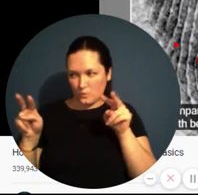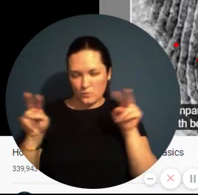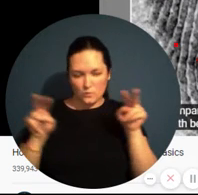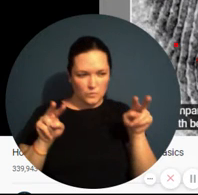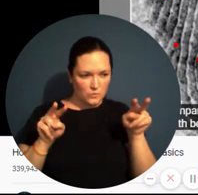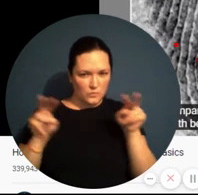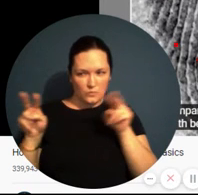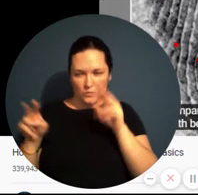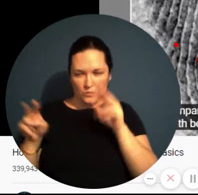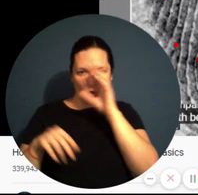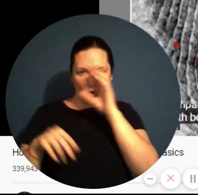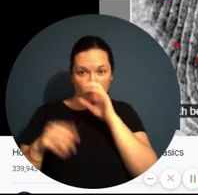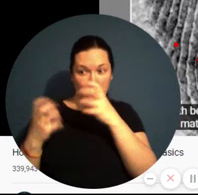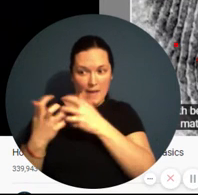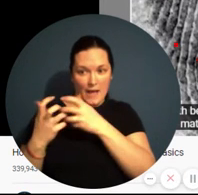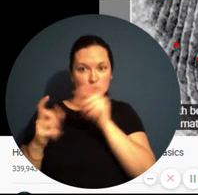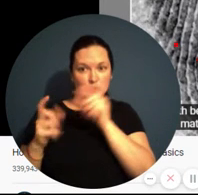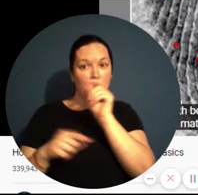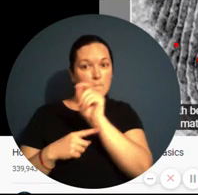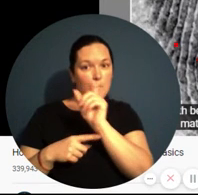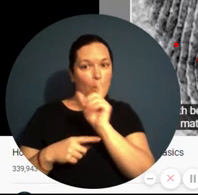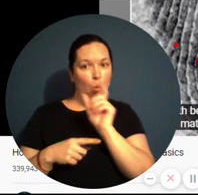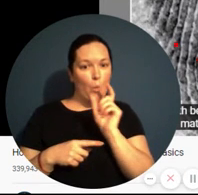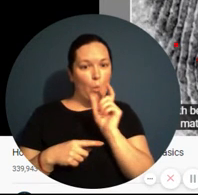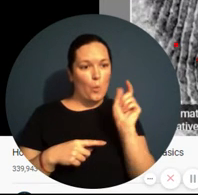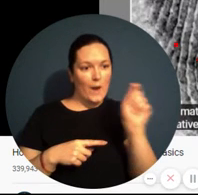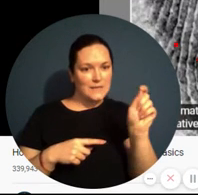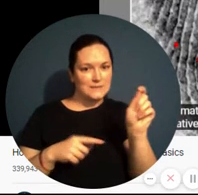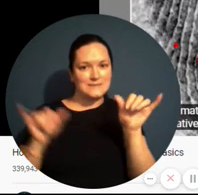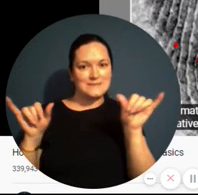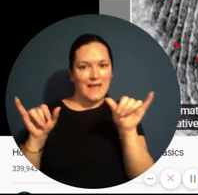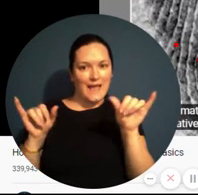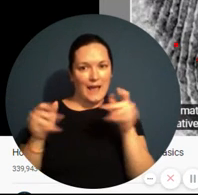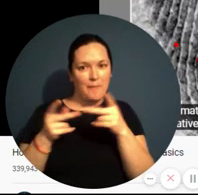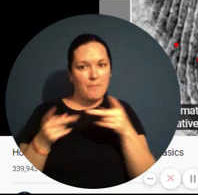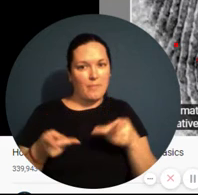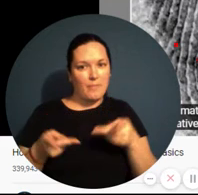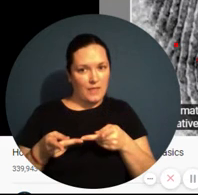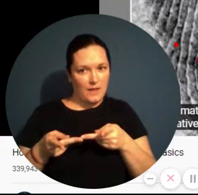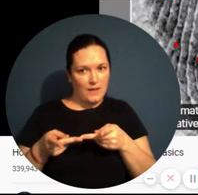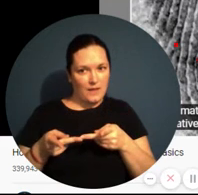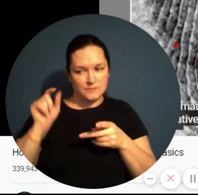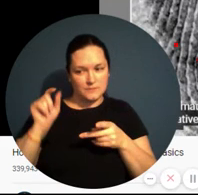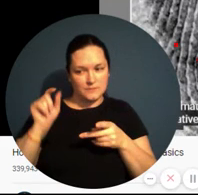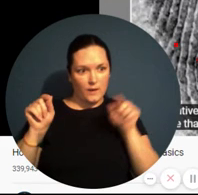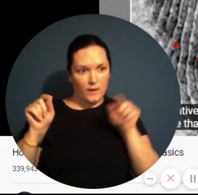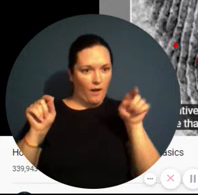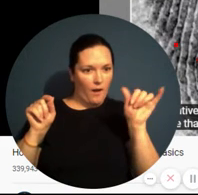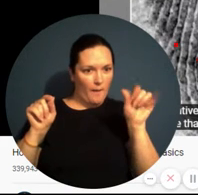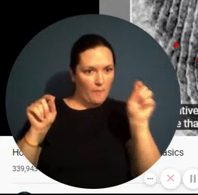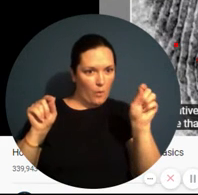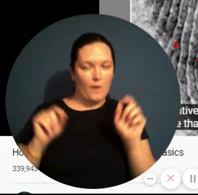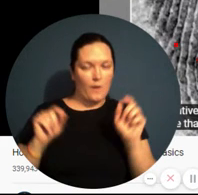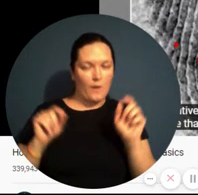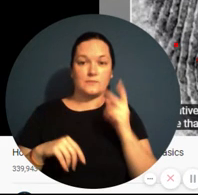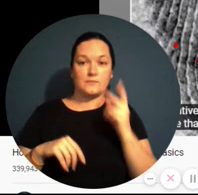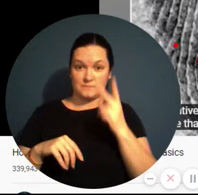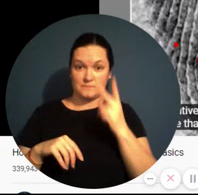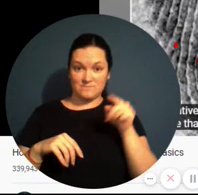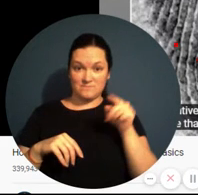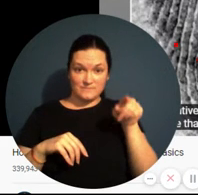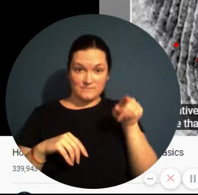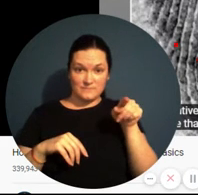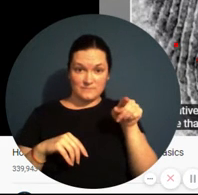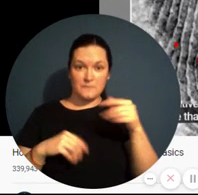two prints, looking for matching points that are in the same relative position in both prints. We can see that, first of all, this print